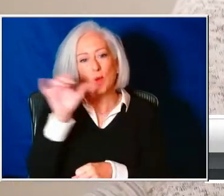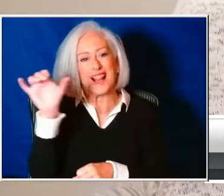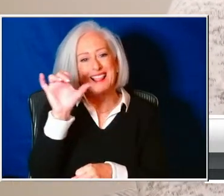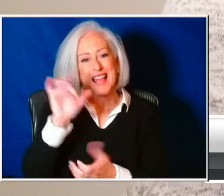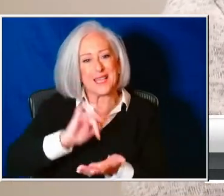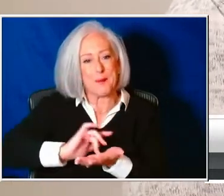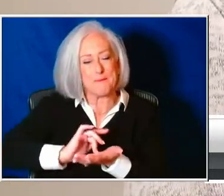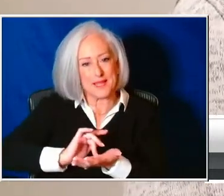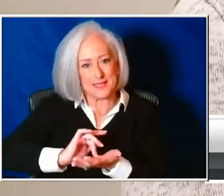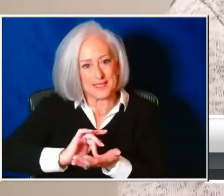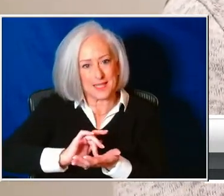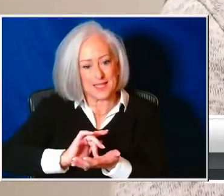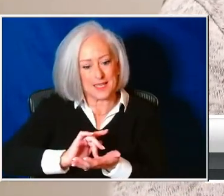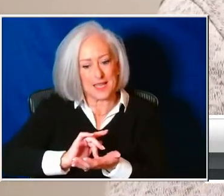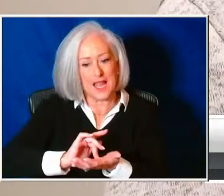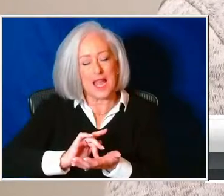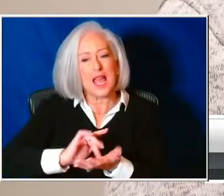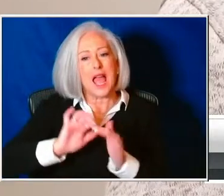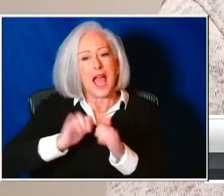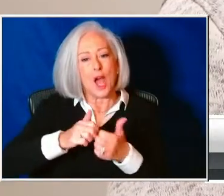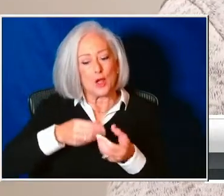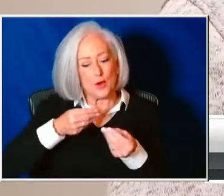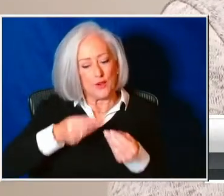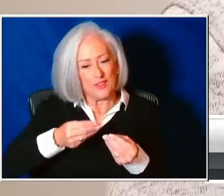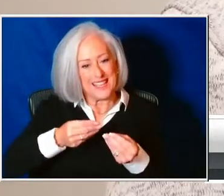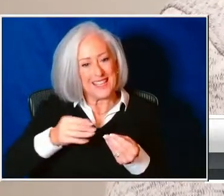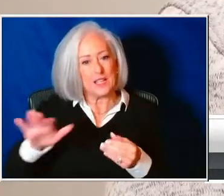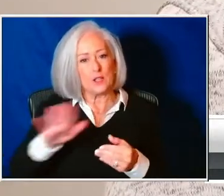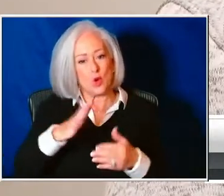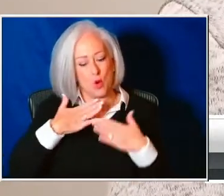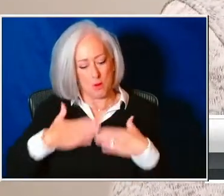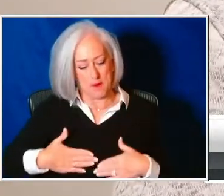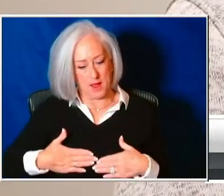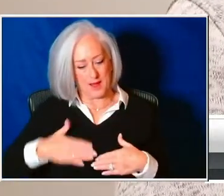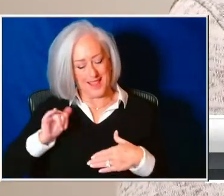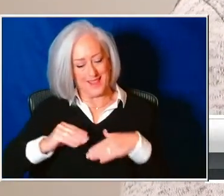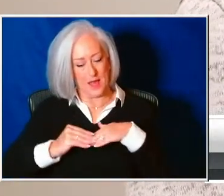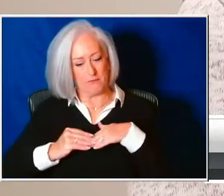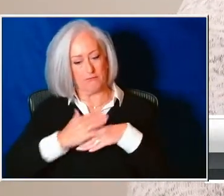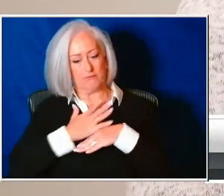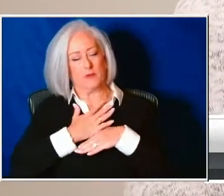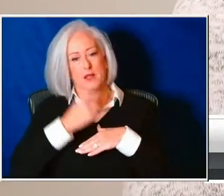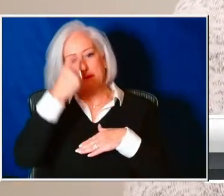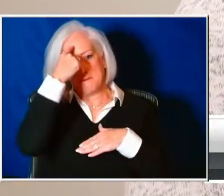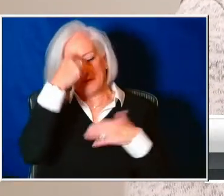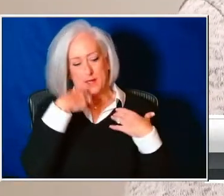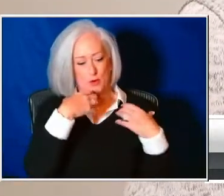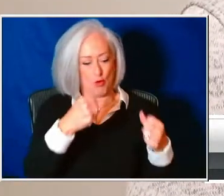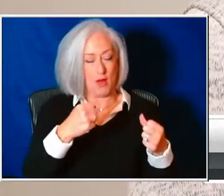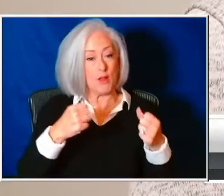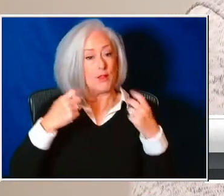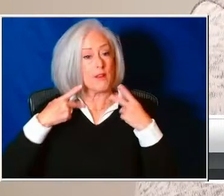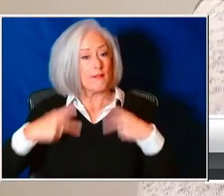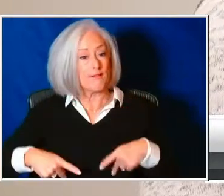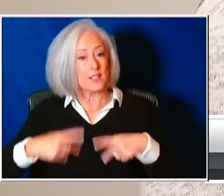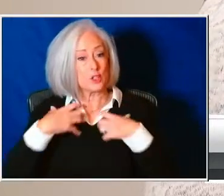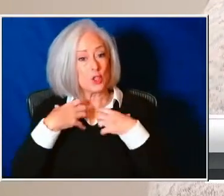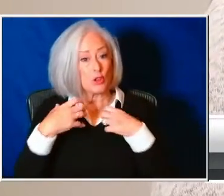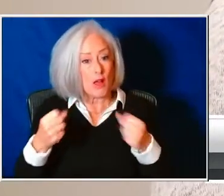we nourish our bodies, that's affecting our mental health, our physical health. It's potentially